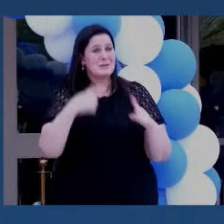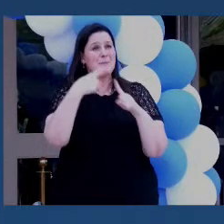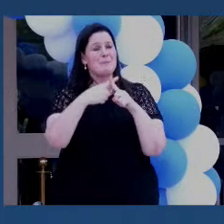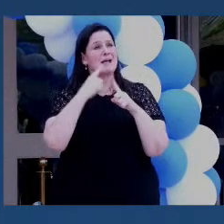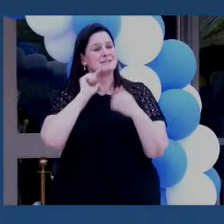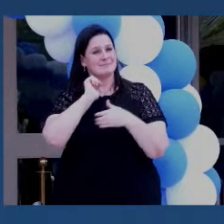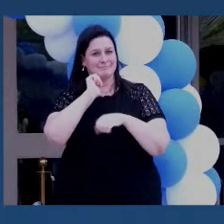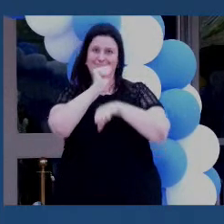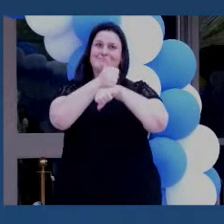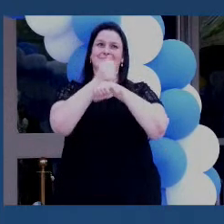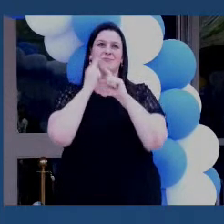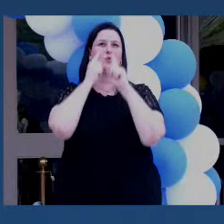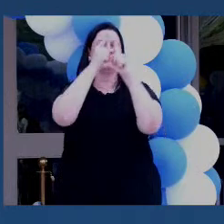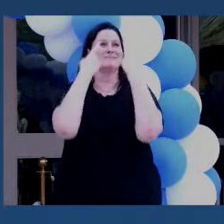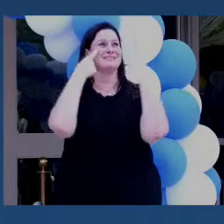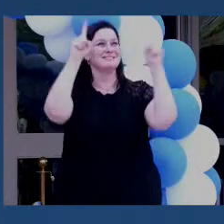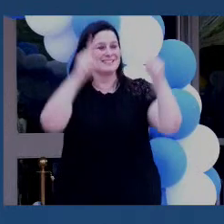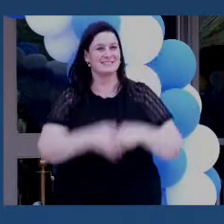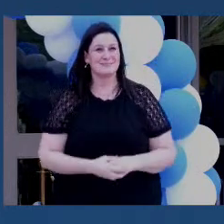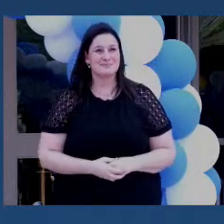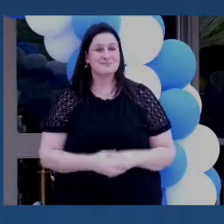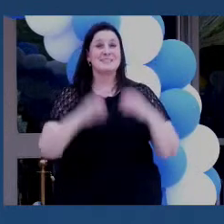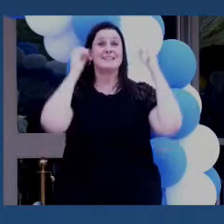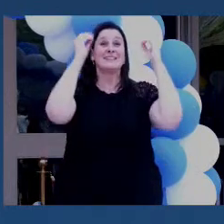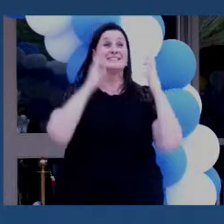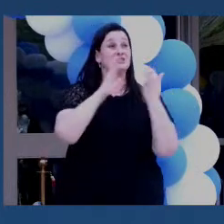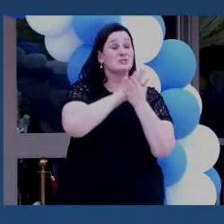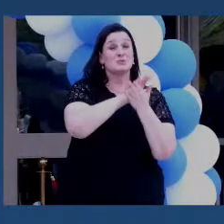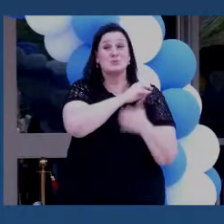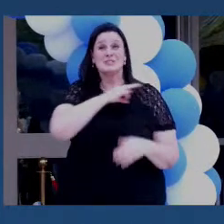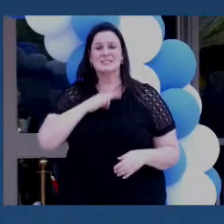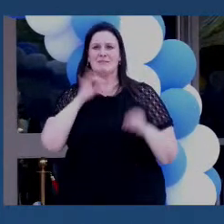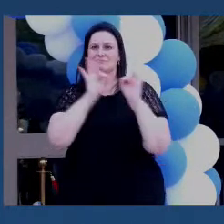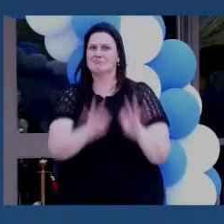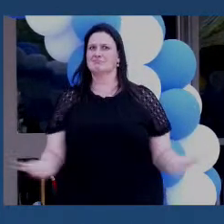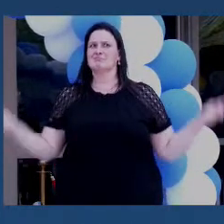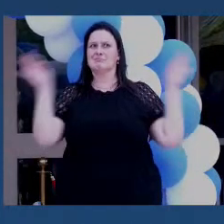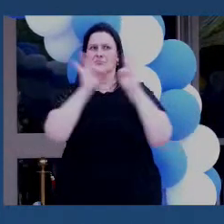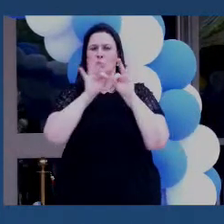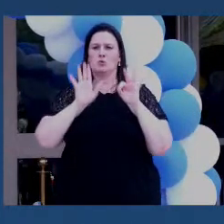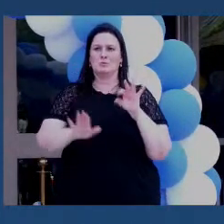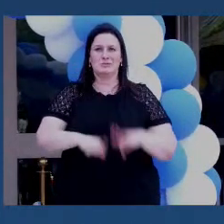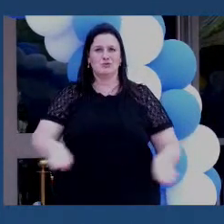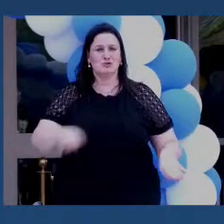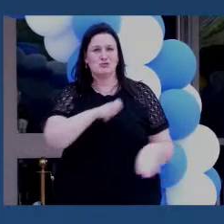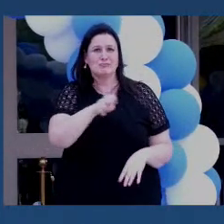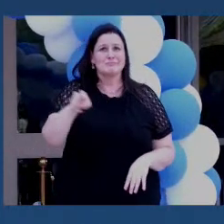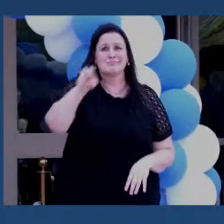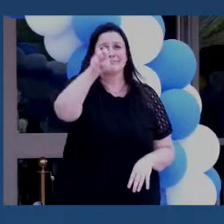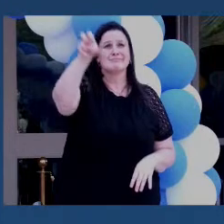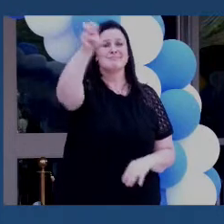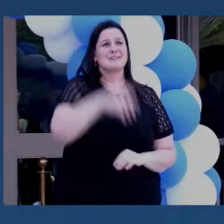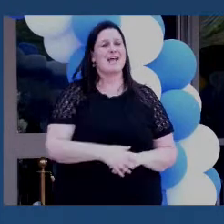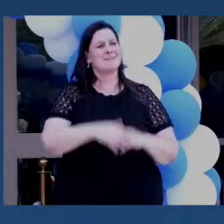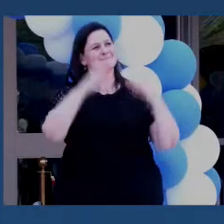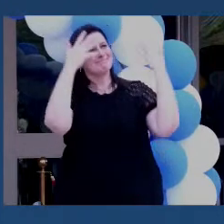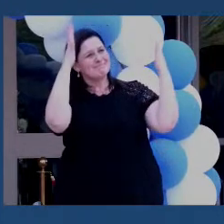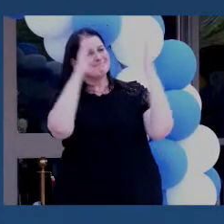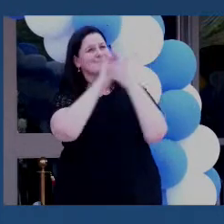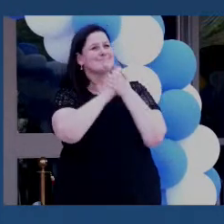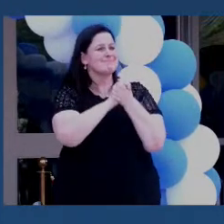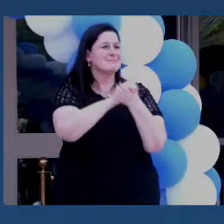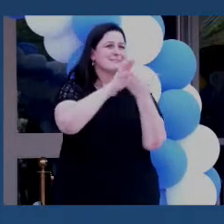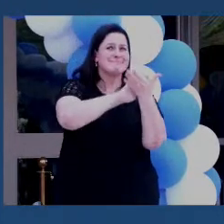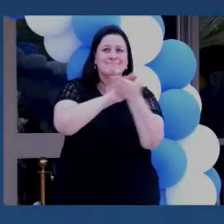The teachers and the school staff are critical to these journeys, and I commend them for their tireless dedication as they welcome this new chapter